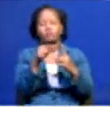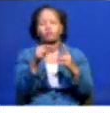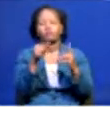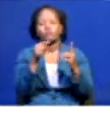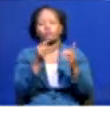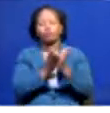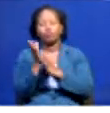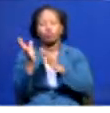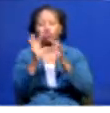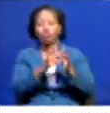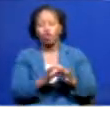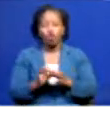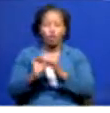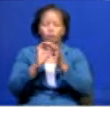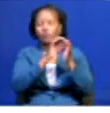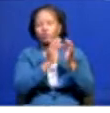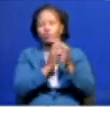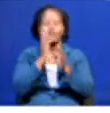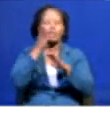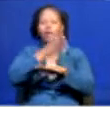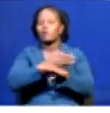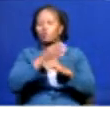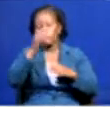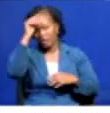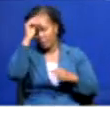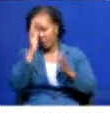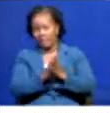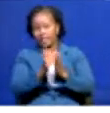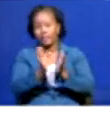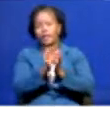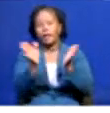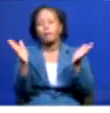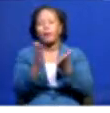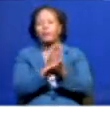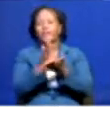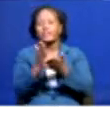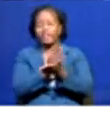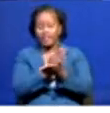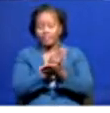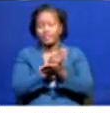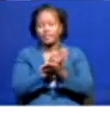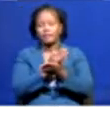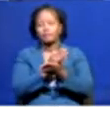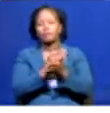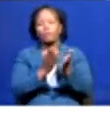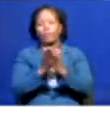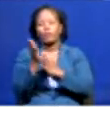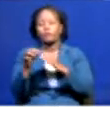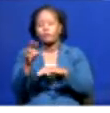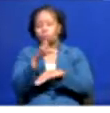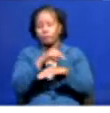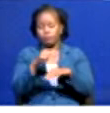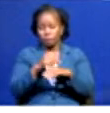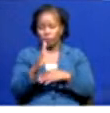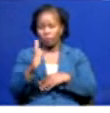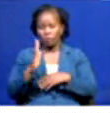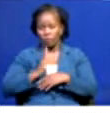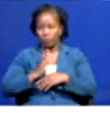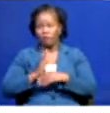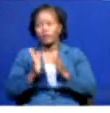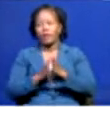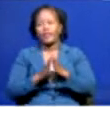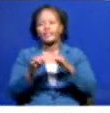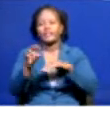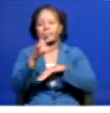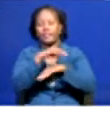and collaborations across government and public sector in the wider context of national security and